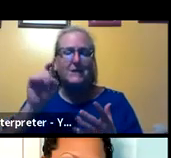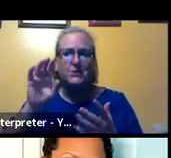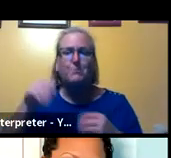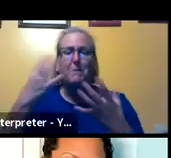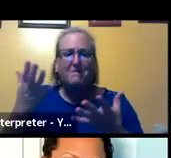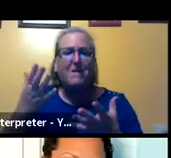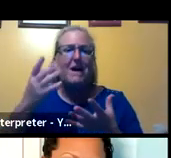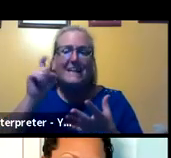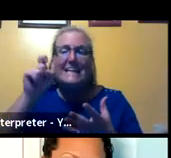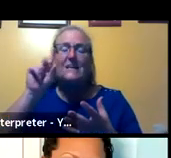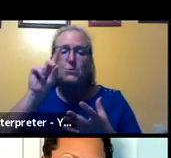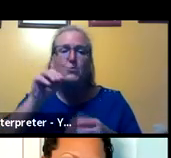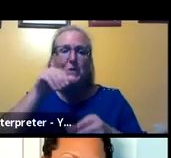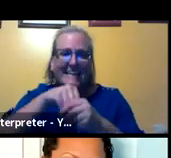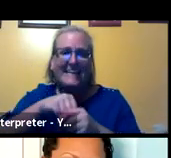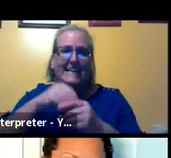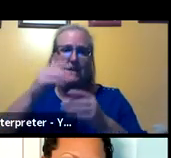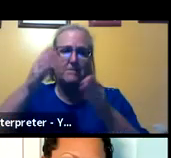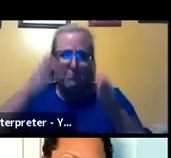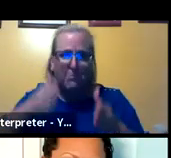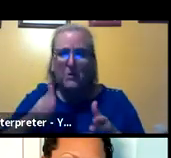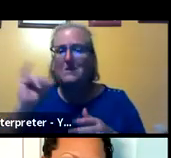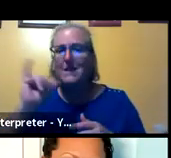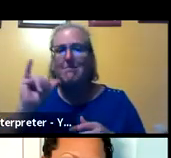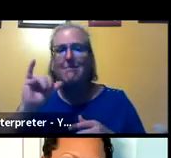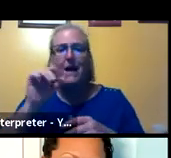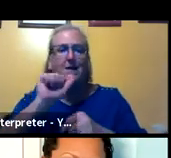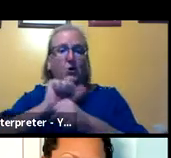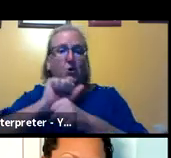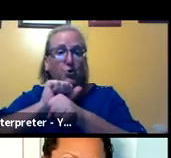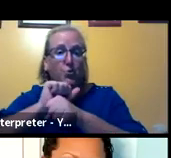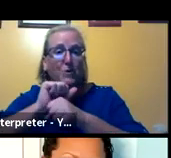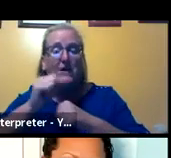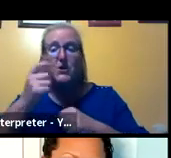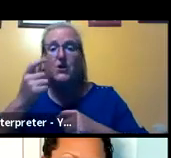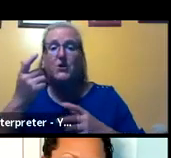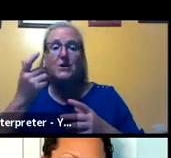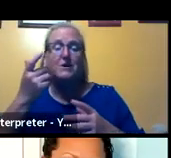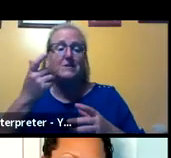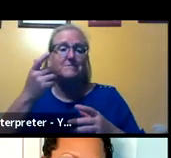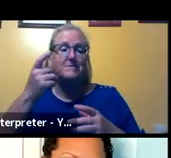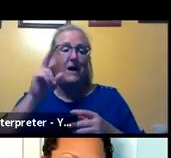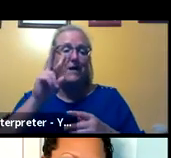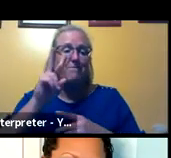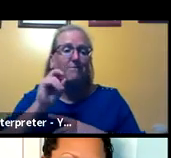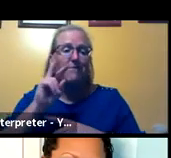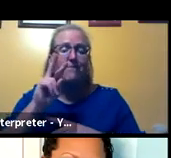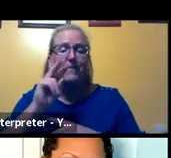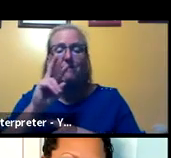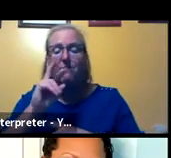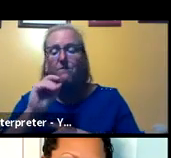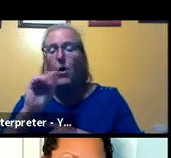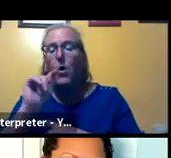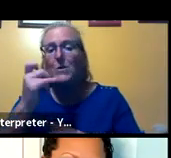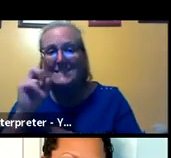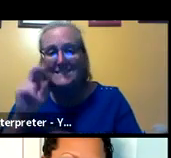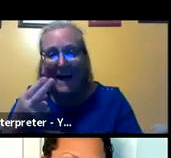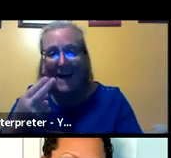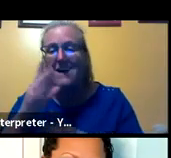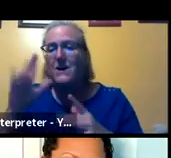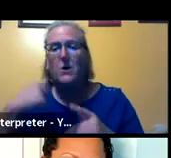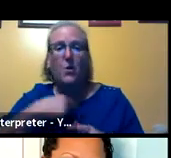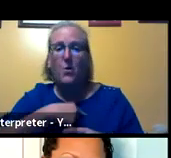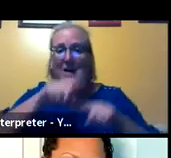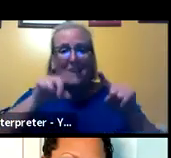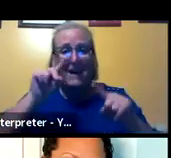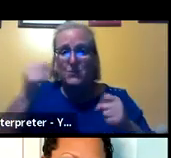in-person instruction. Career technical education would be one that's going to be critically important that we're able to get that in. We can't do driver's